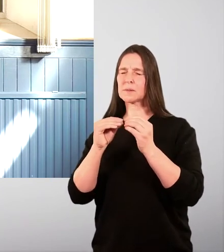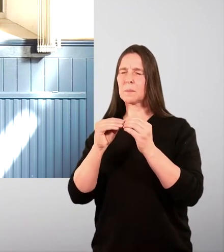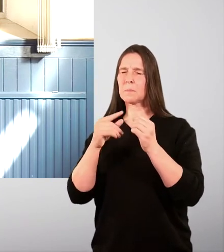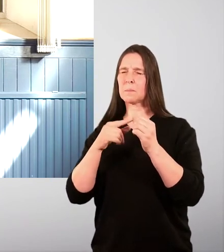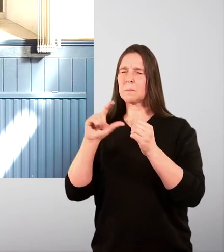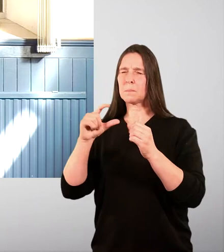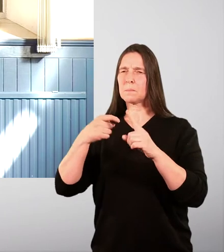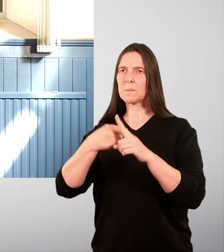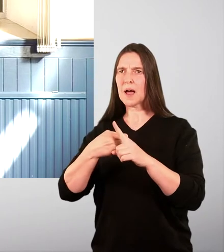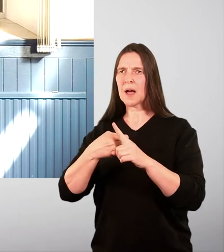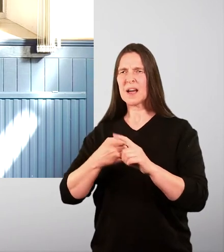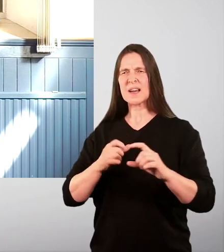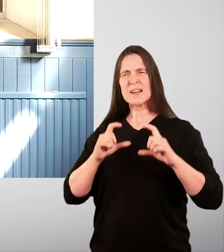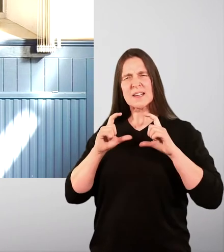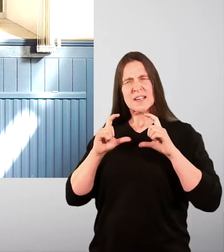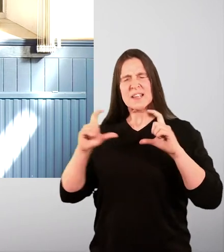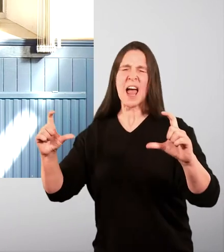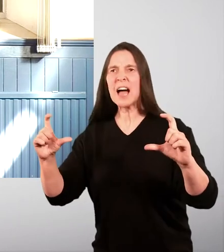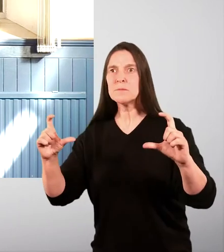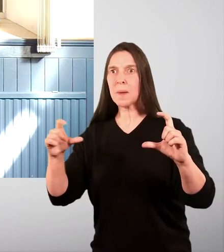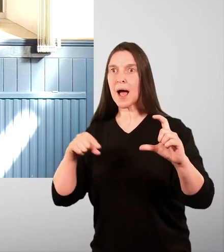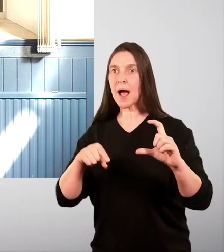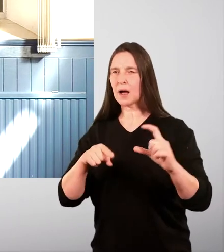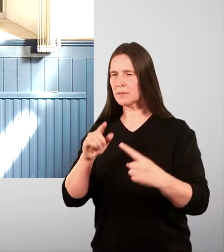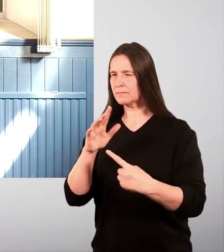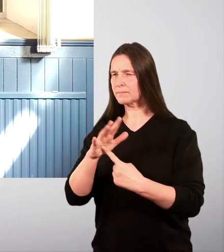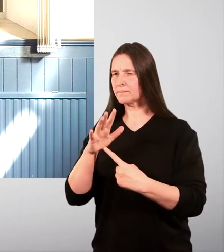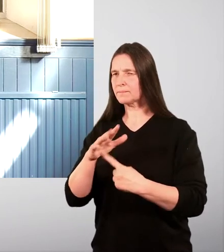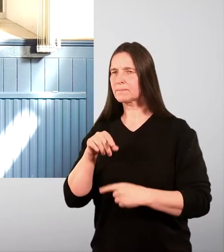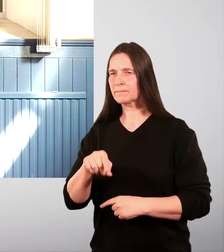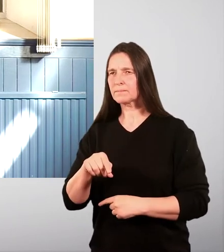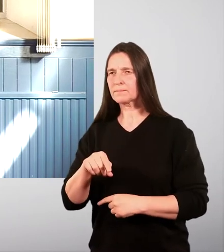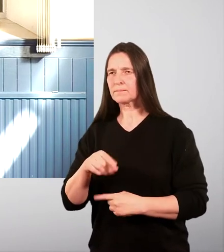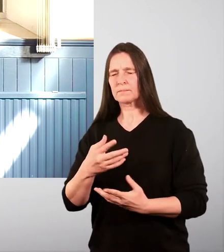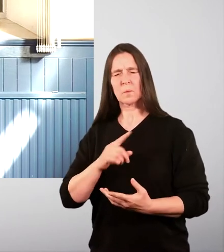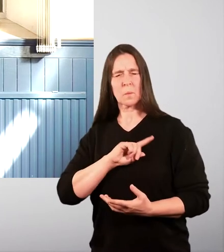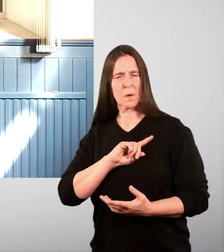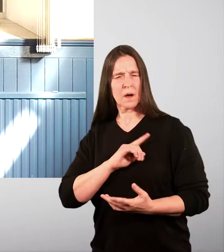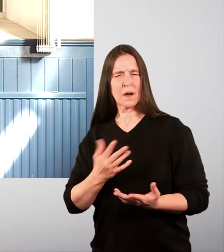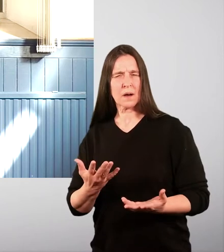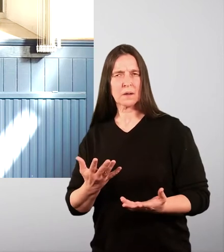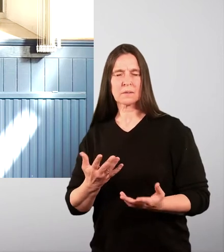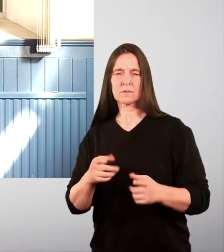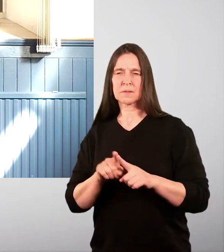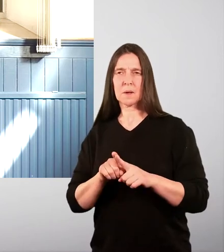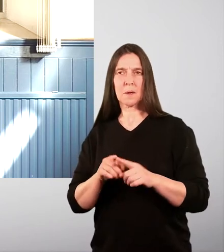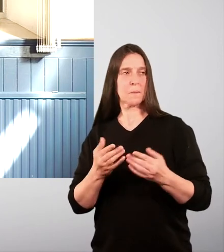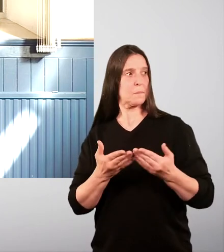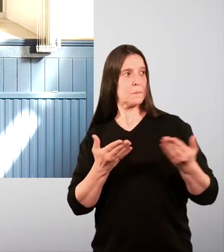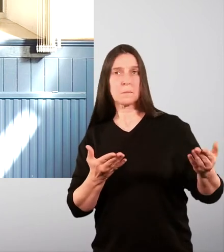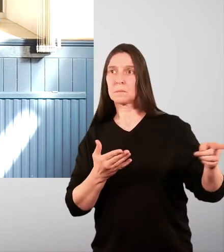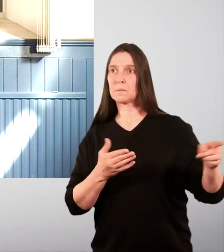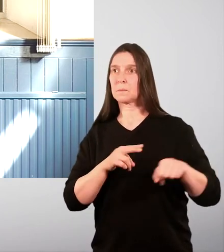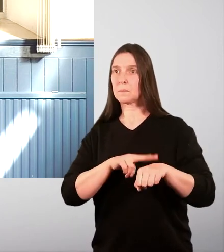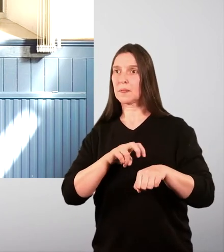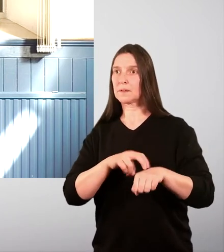shout this out, we're going to shout, "Get back." Now, get back is a police term. It's used by police when they withdraw their batons before they